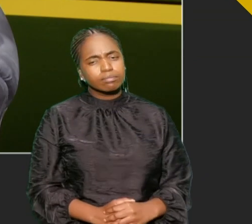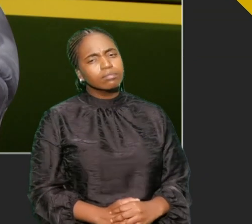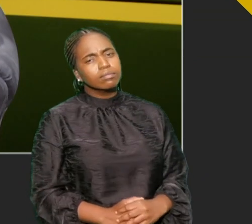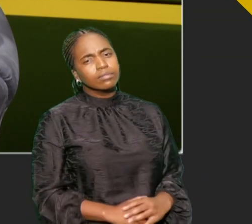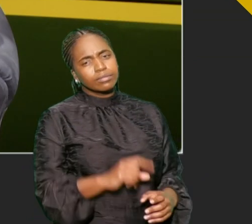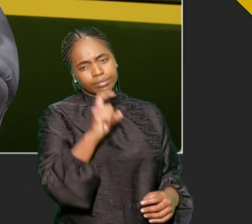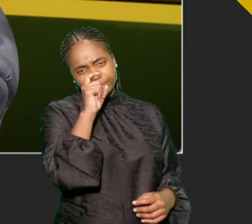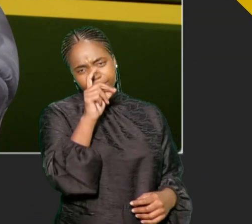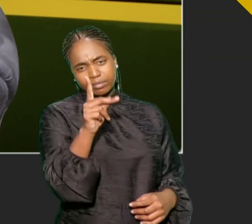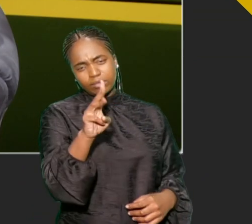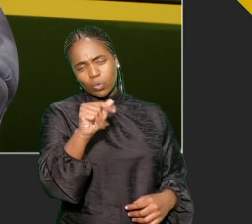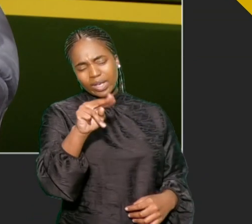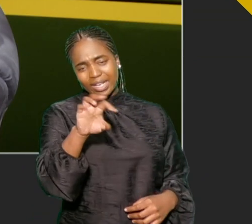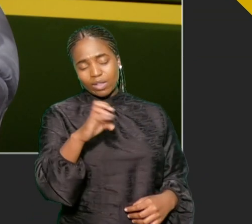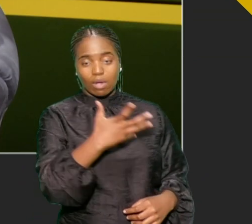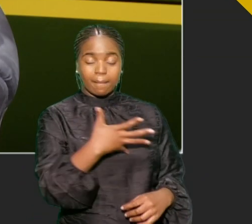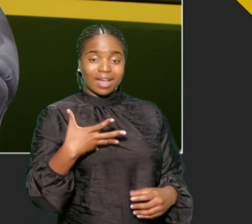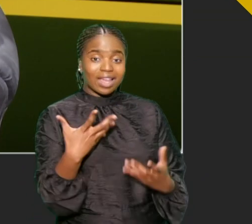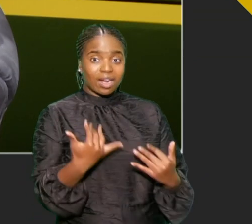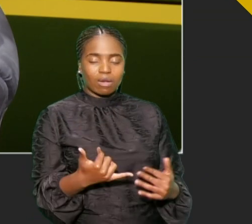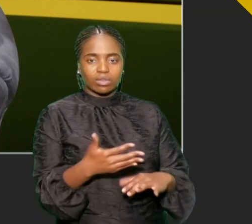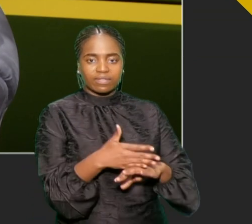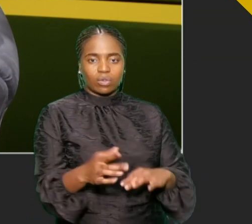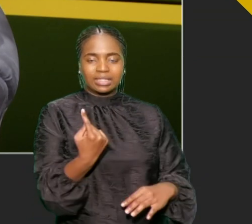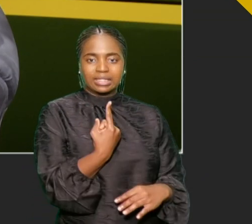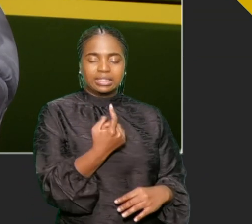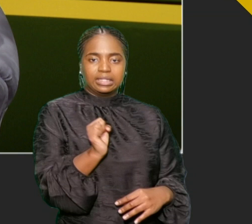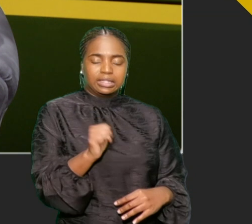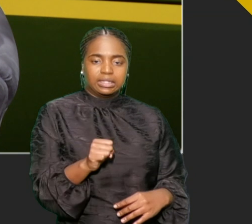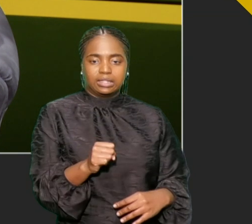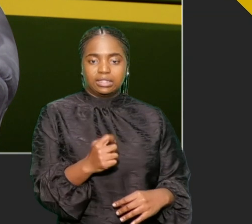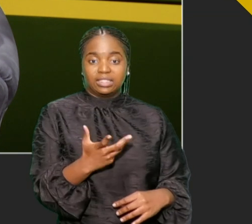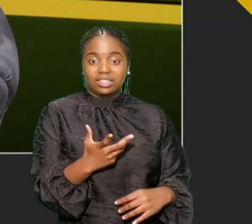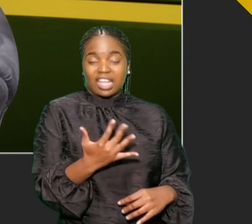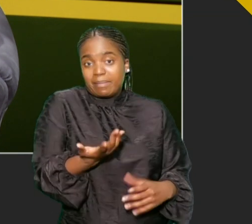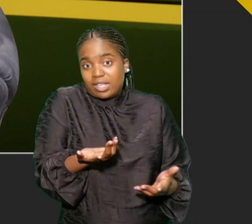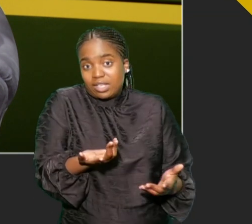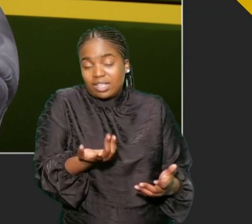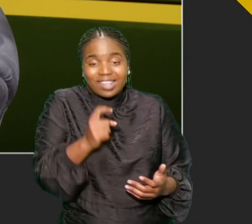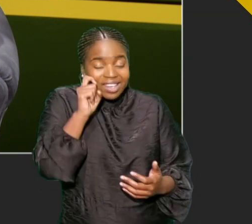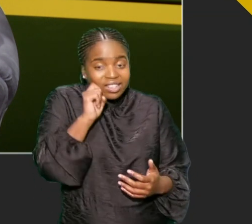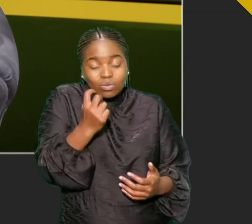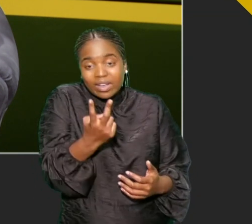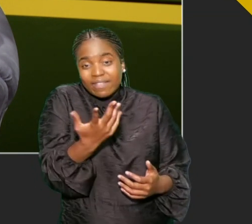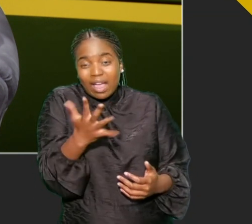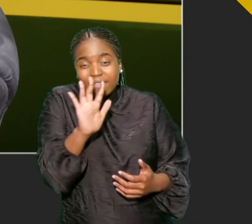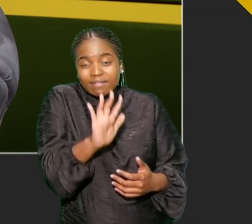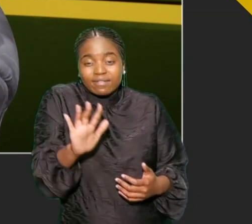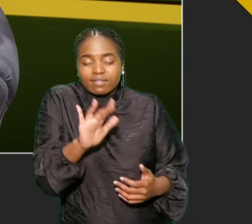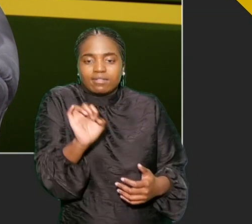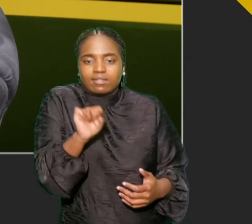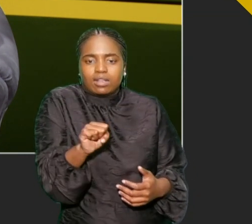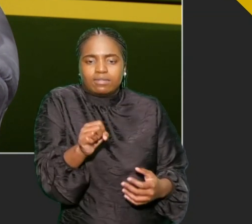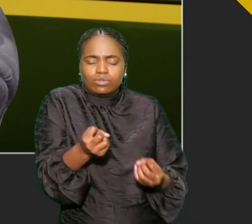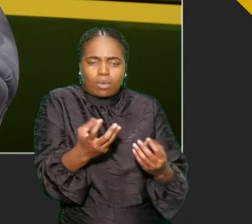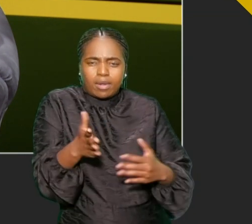Sisikwanele, I mean, you're a mother now, and umuntu who needs to look forward to your life. You're just about 25 estimately, and you have so